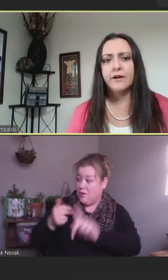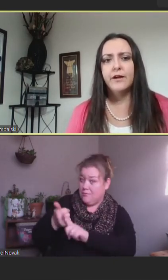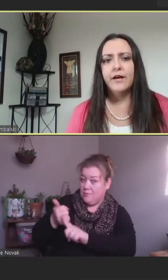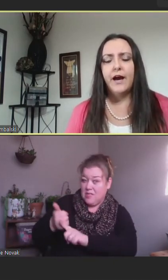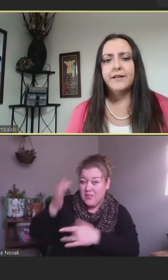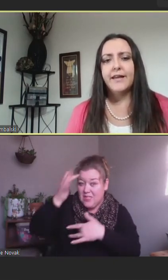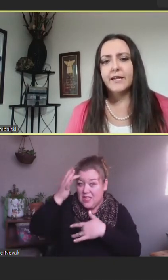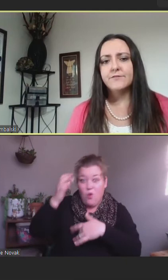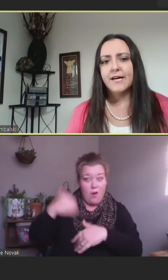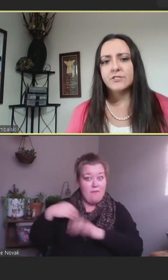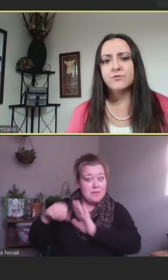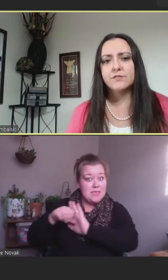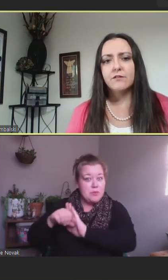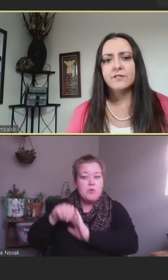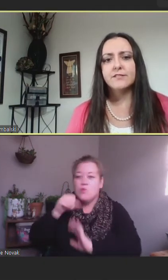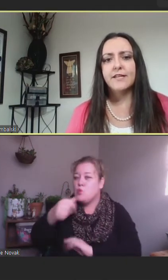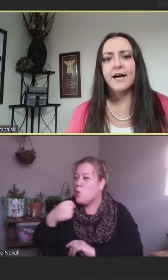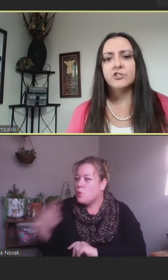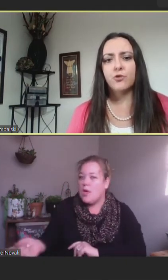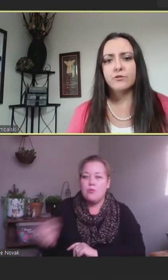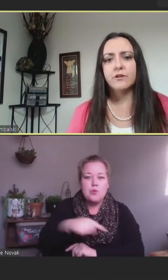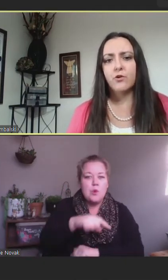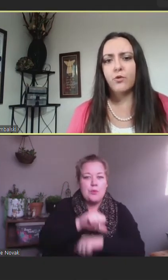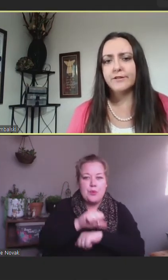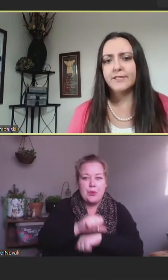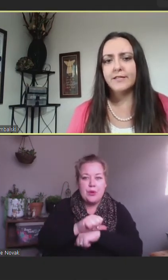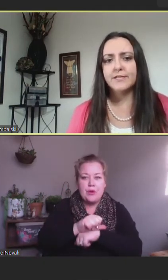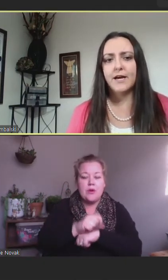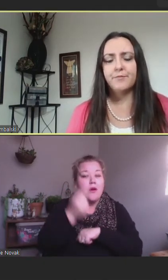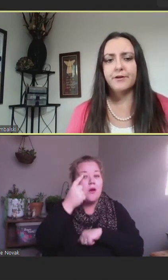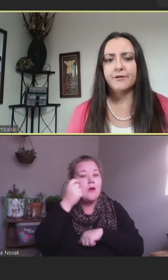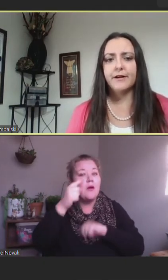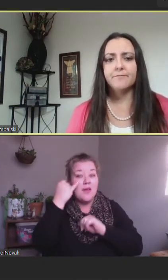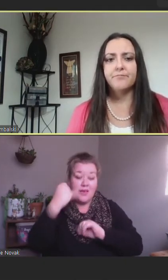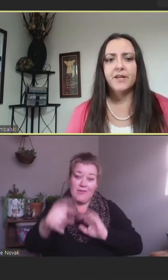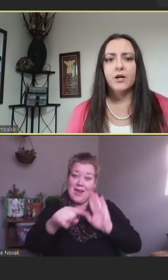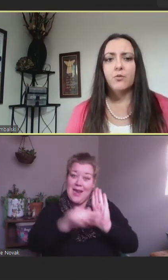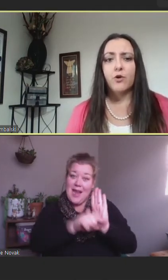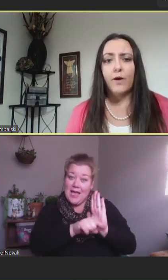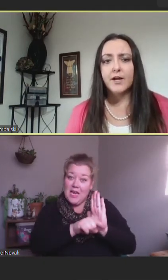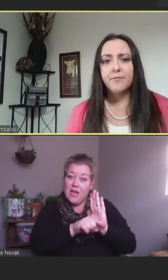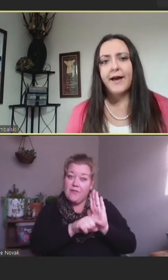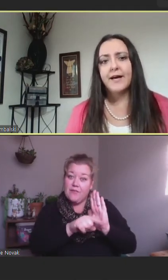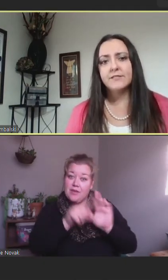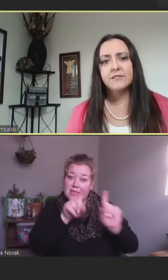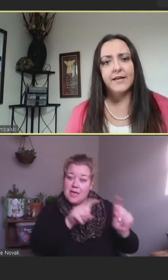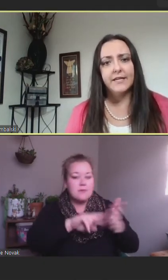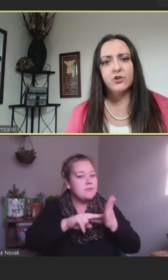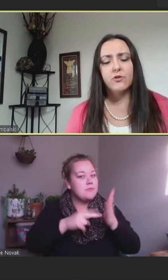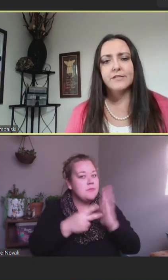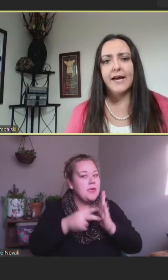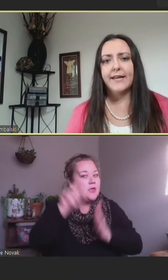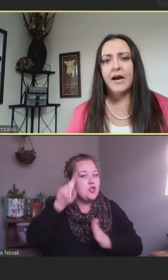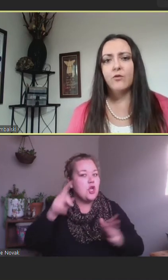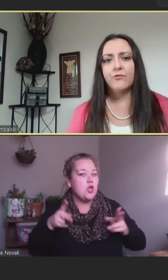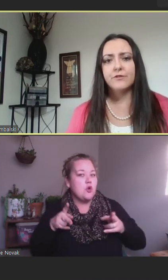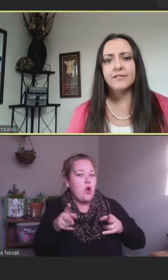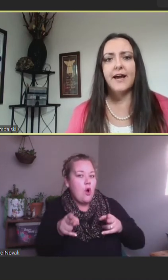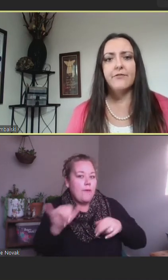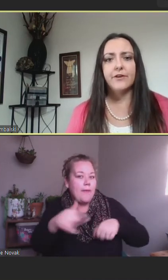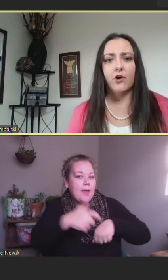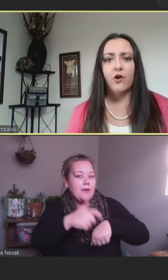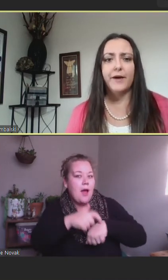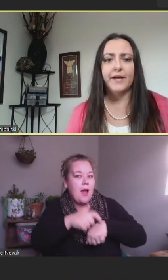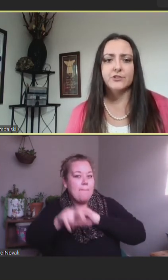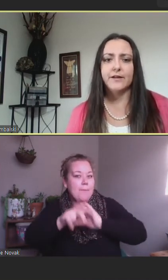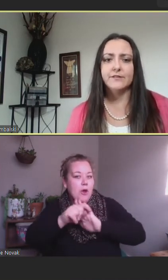work. A negative test result does not shorten a quarantine time period. Require masks indoors and out for staff